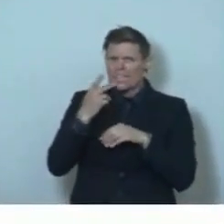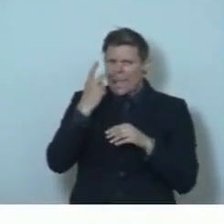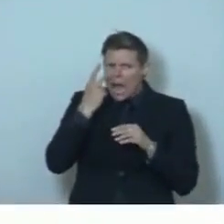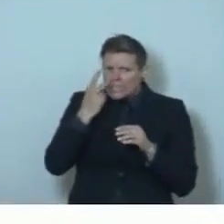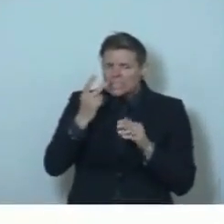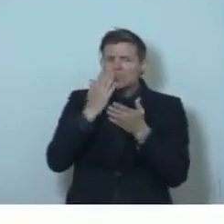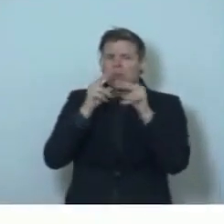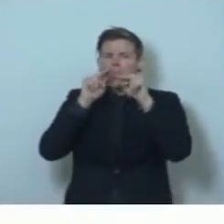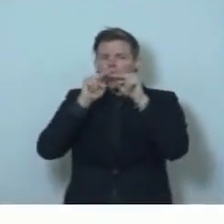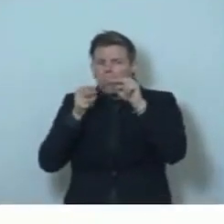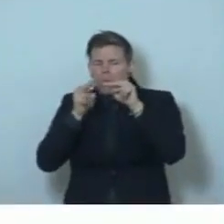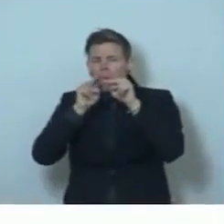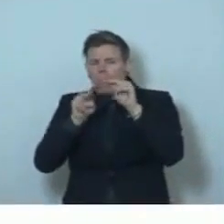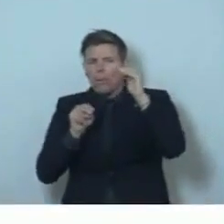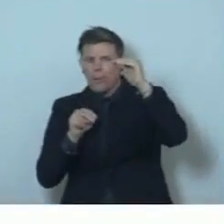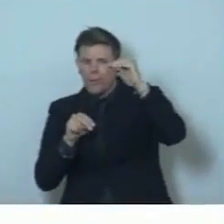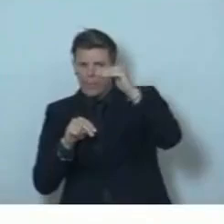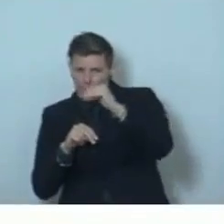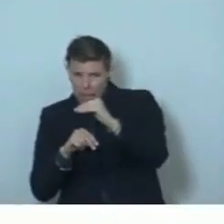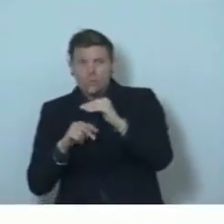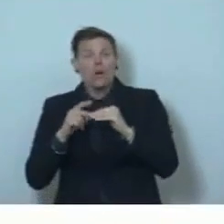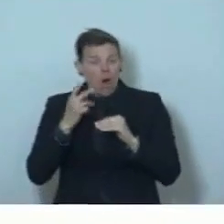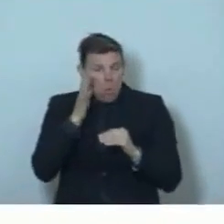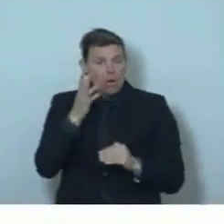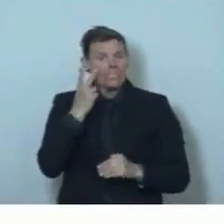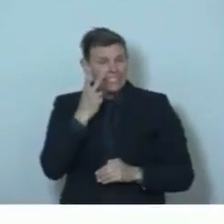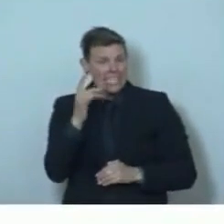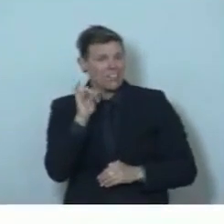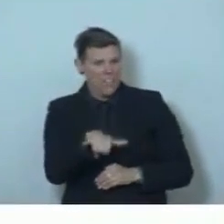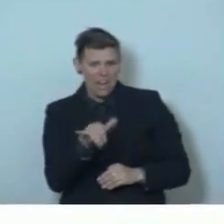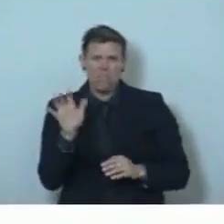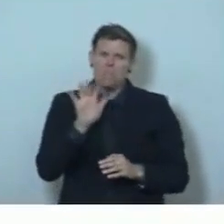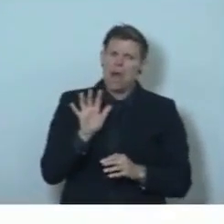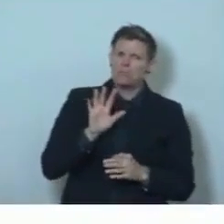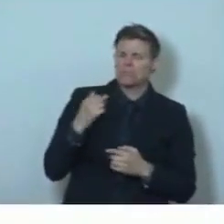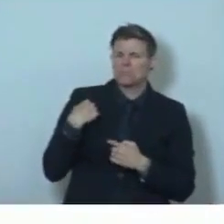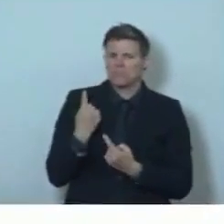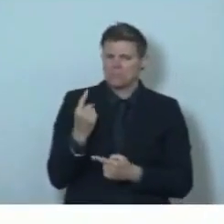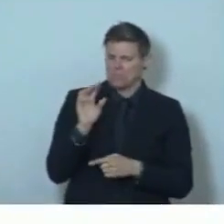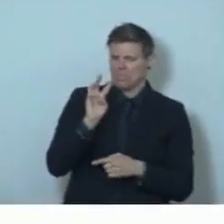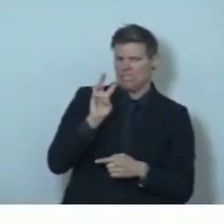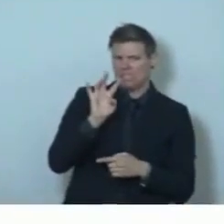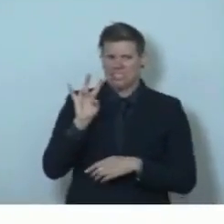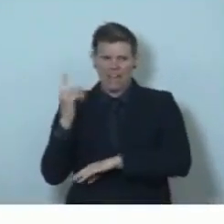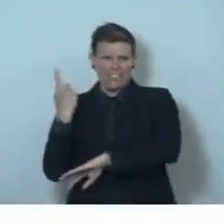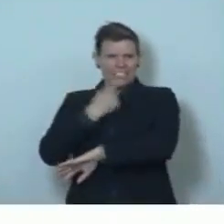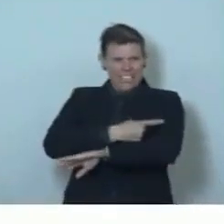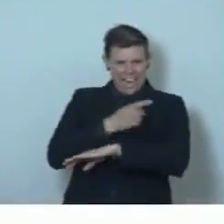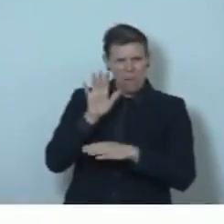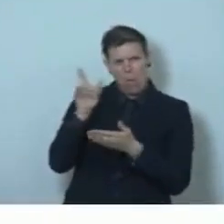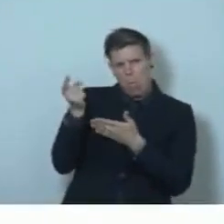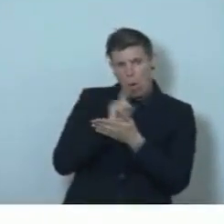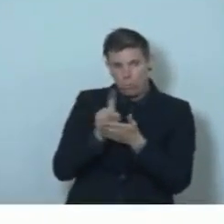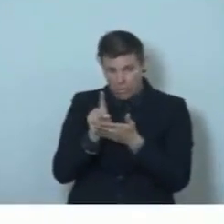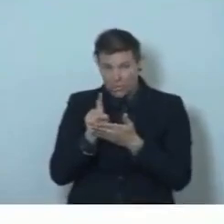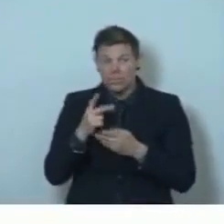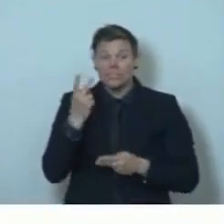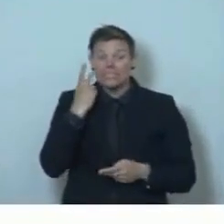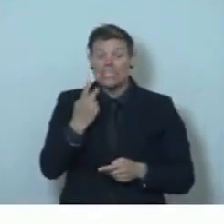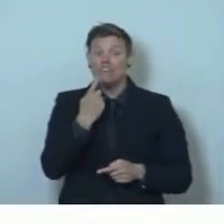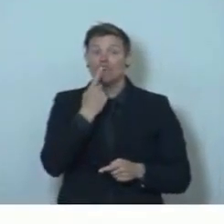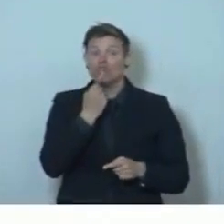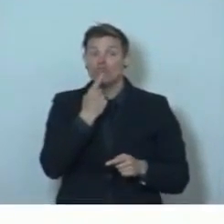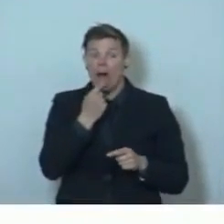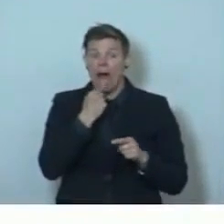and sure enough, we are. We've got 6 or 7 days. You can see the red line is now clearly coming down. The